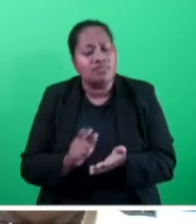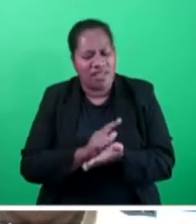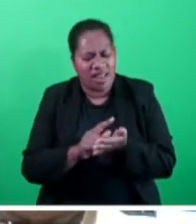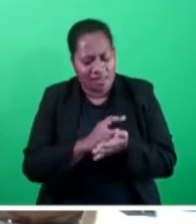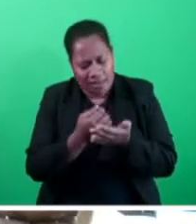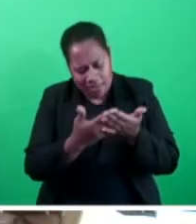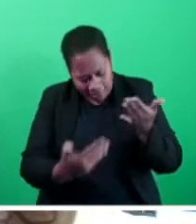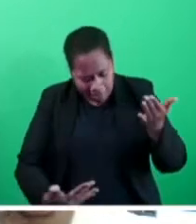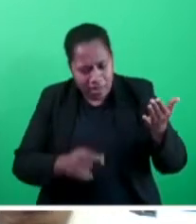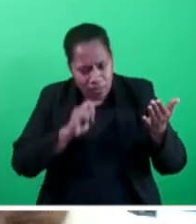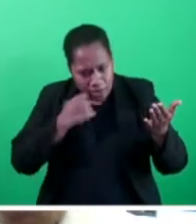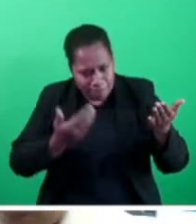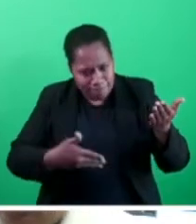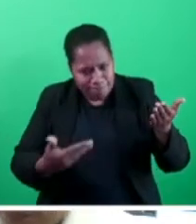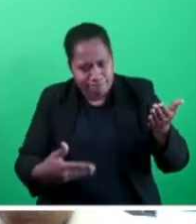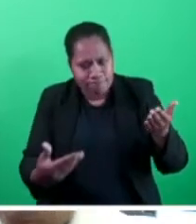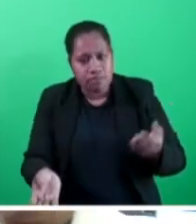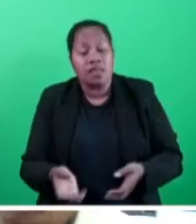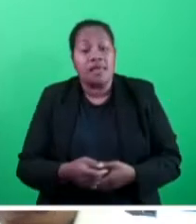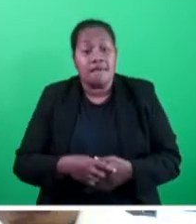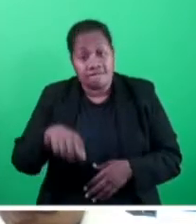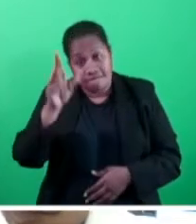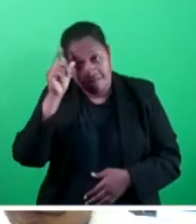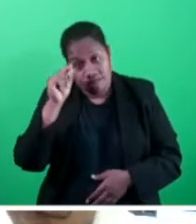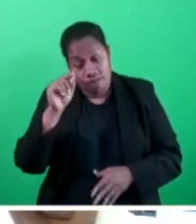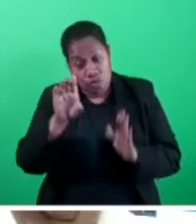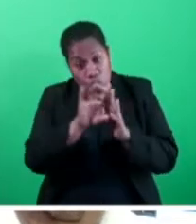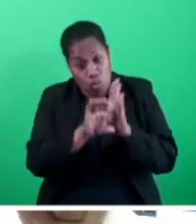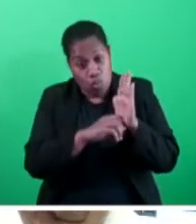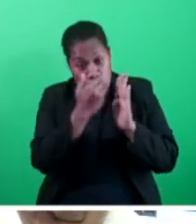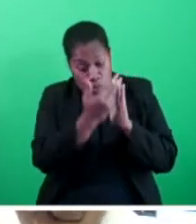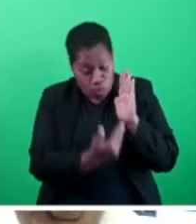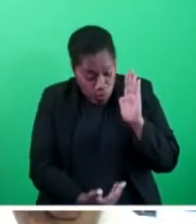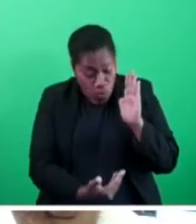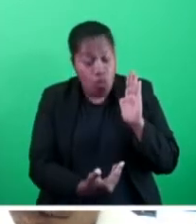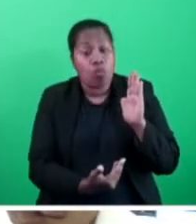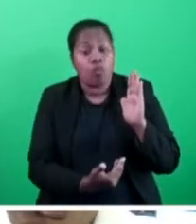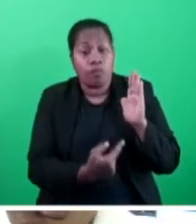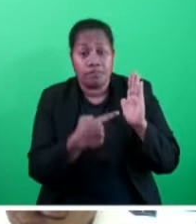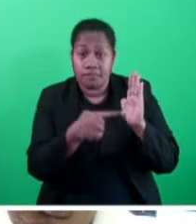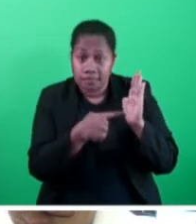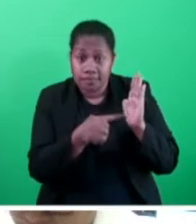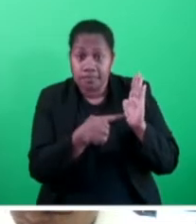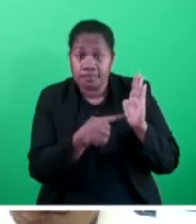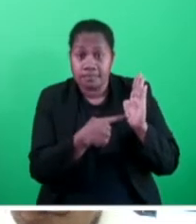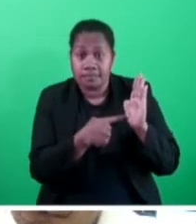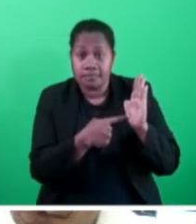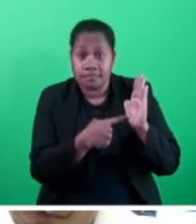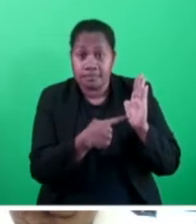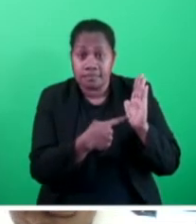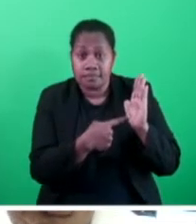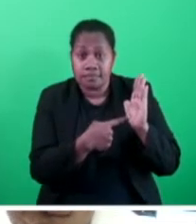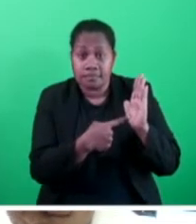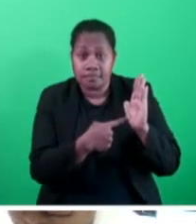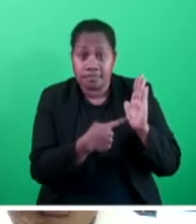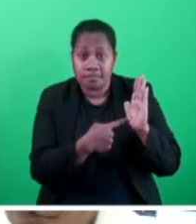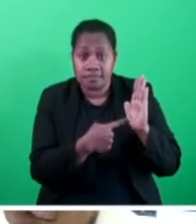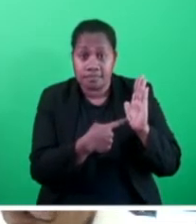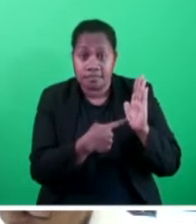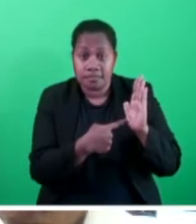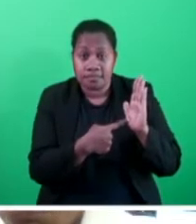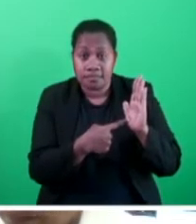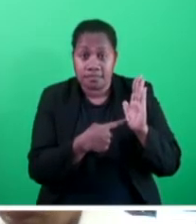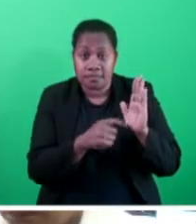Speaker, the Fijian Constitution states in Section 33, subsection 1, that the state must take reasonable